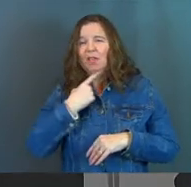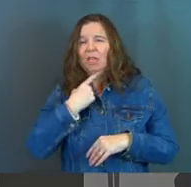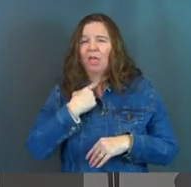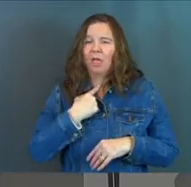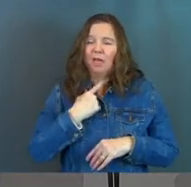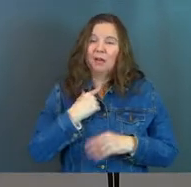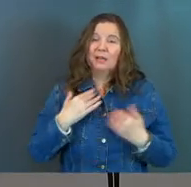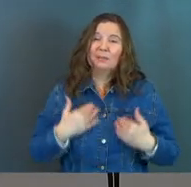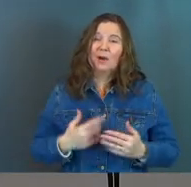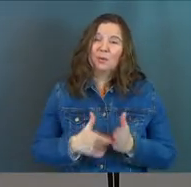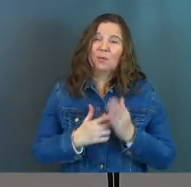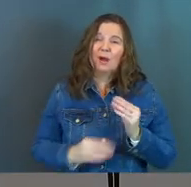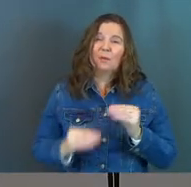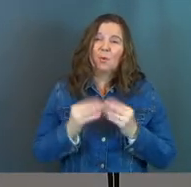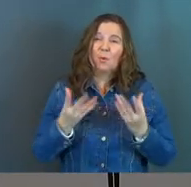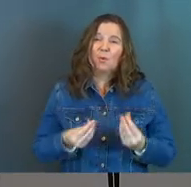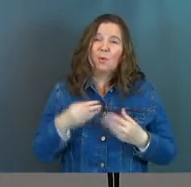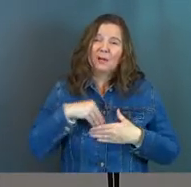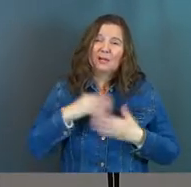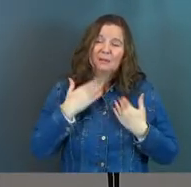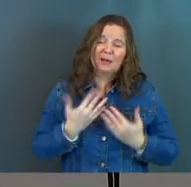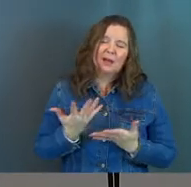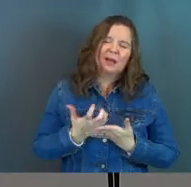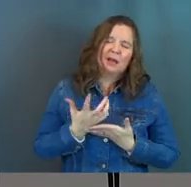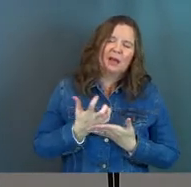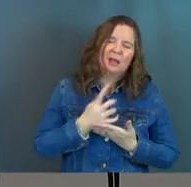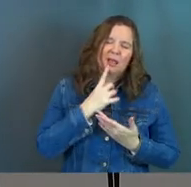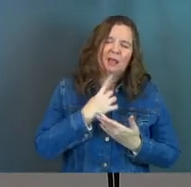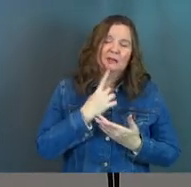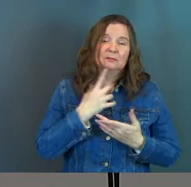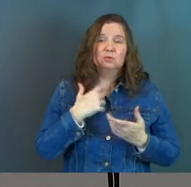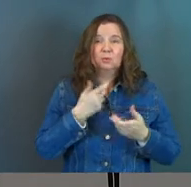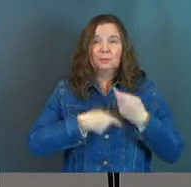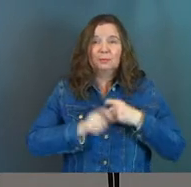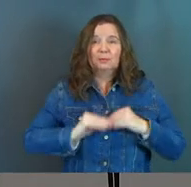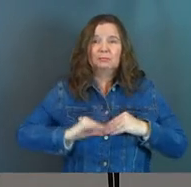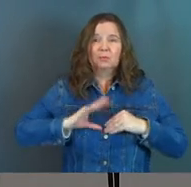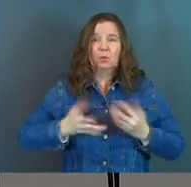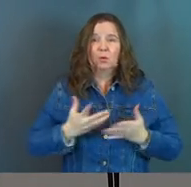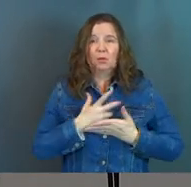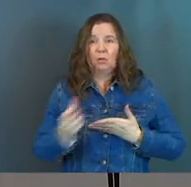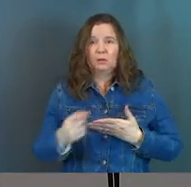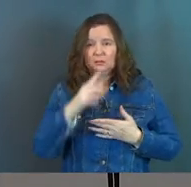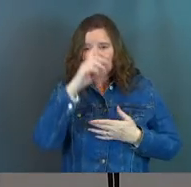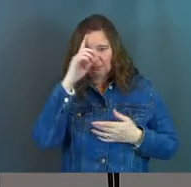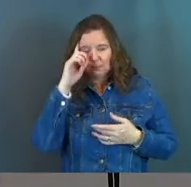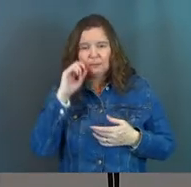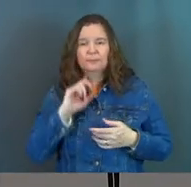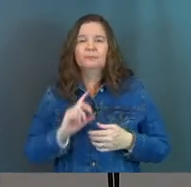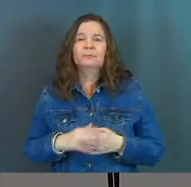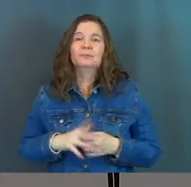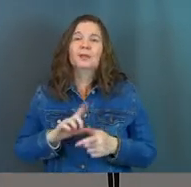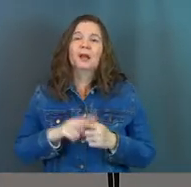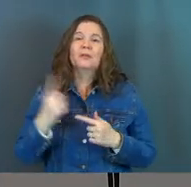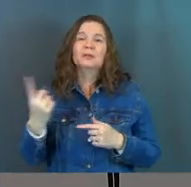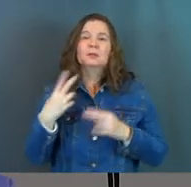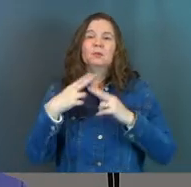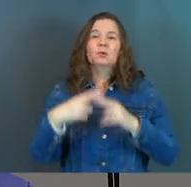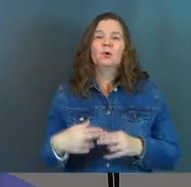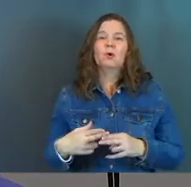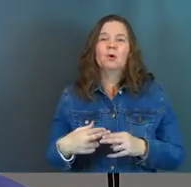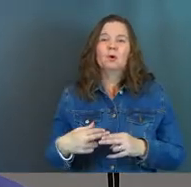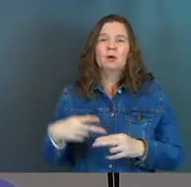body requires more moisture into your body to replenish what you've already lost. And then something